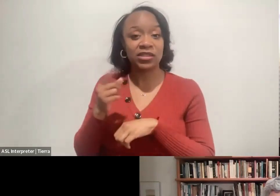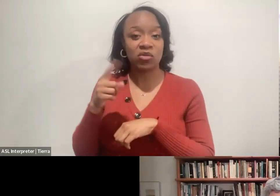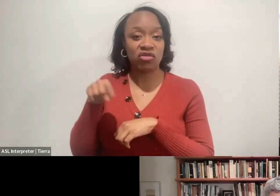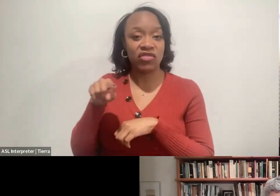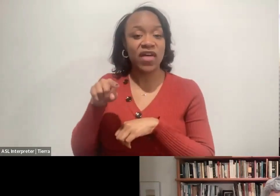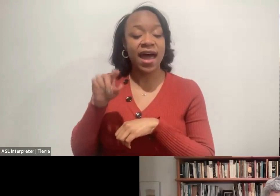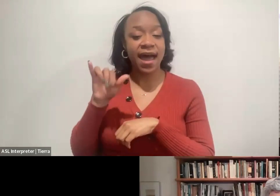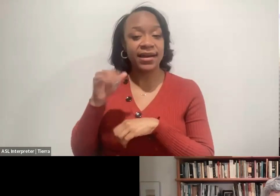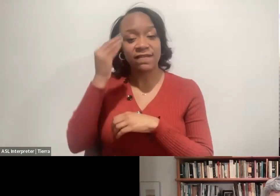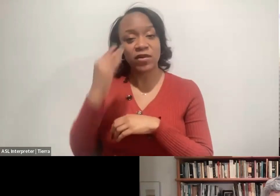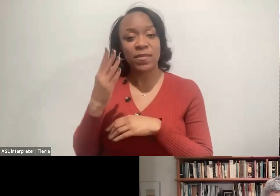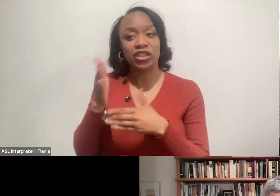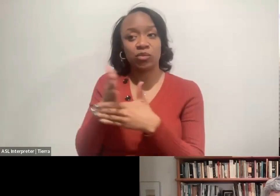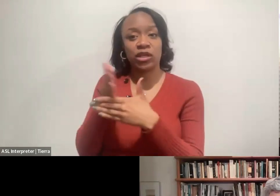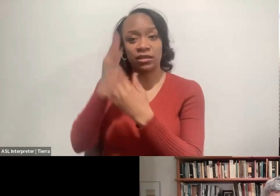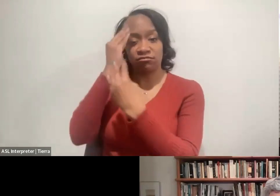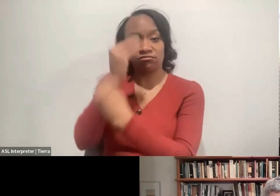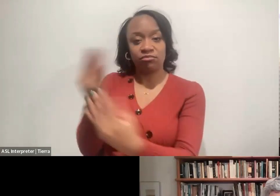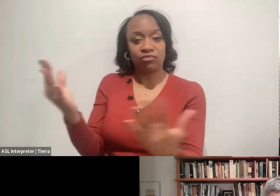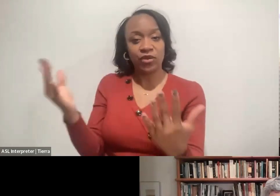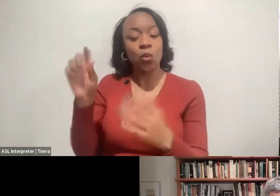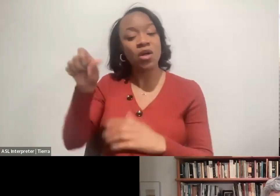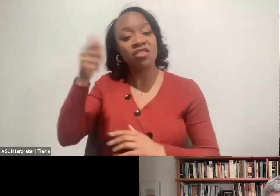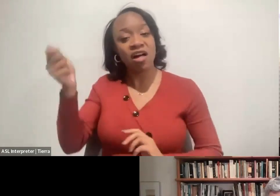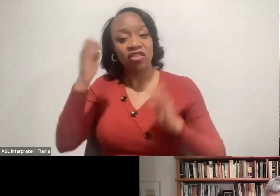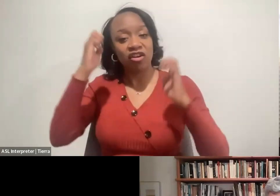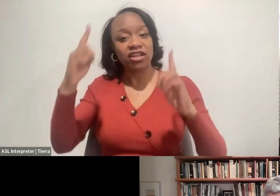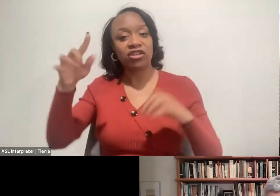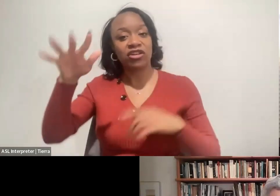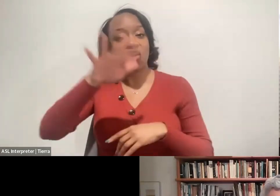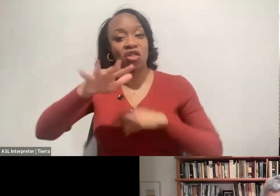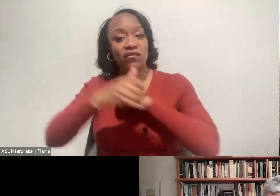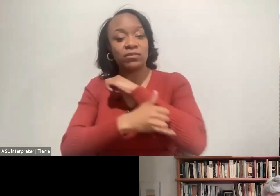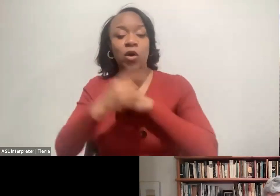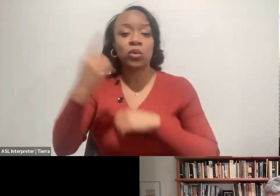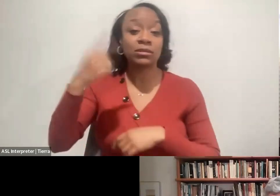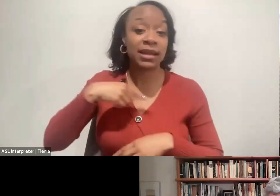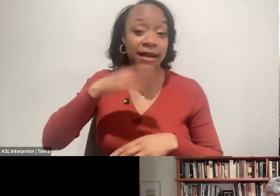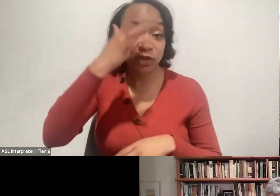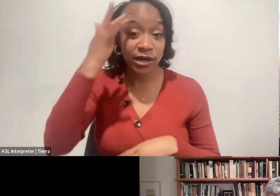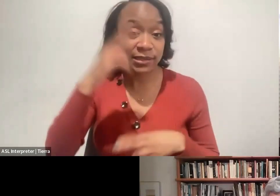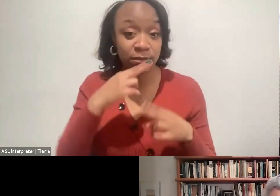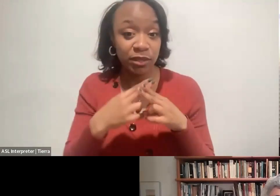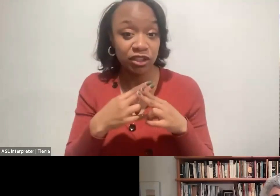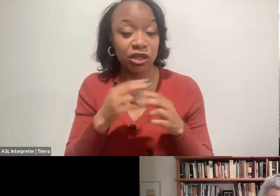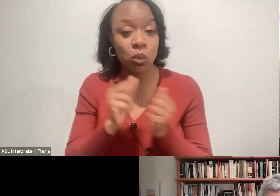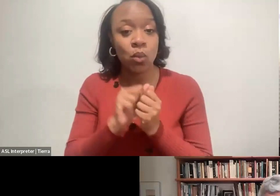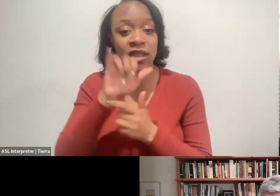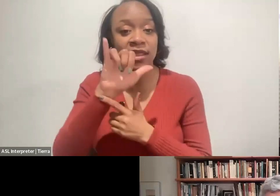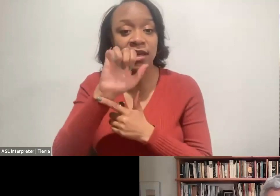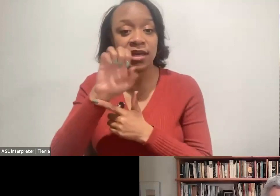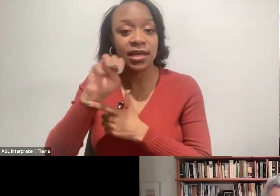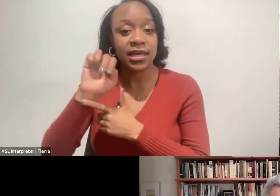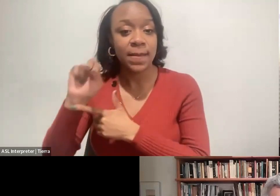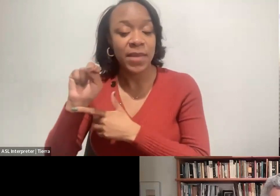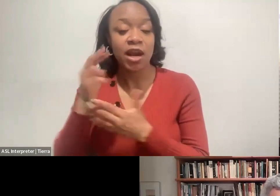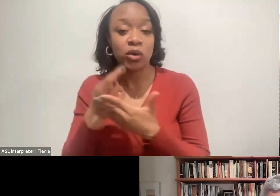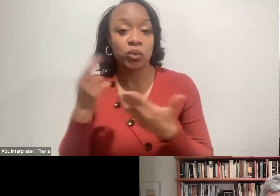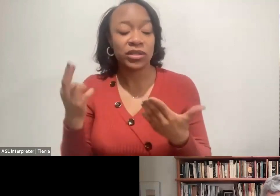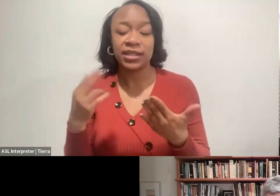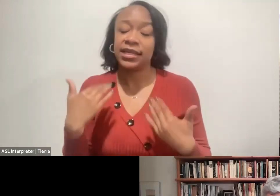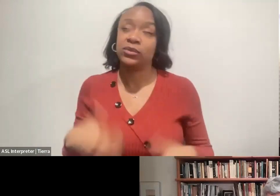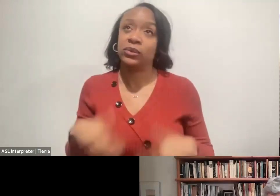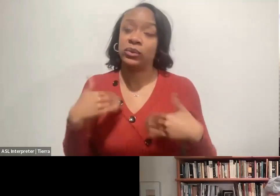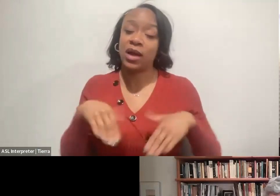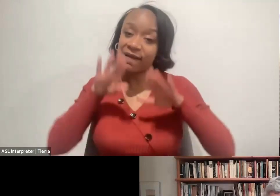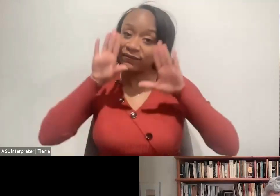other educators across the country. Something I forgot to mention in Yeah. connection with Yemen, a resource there, which is